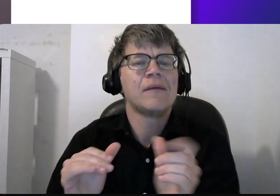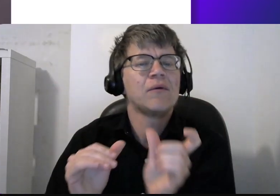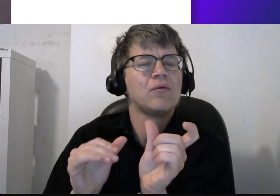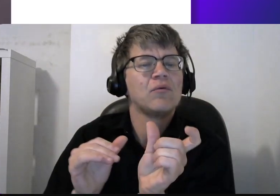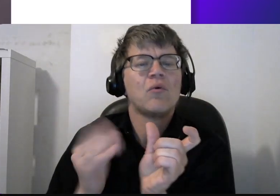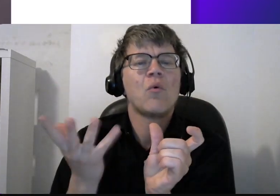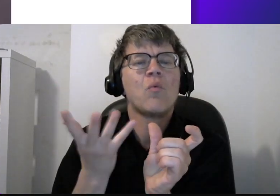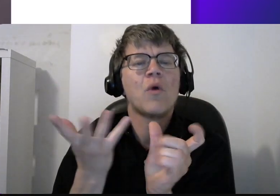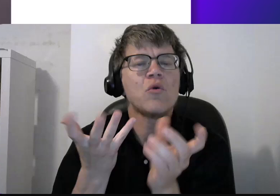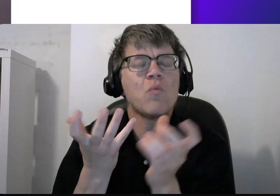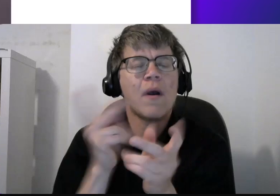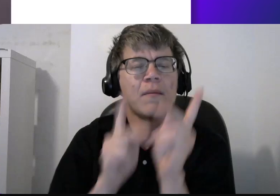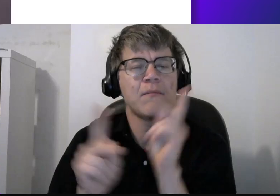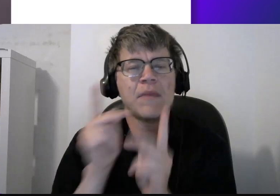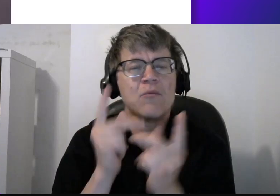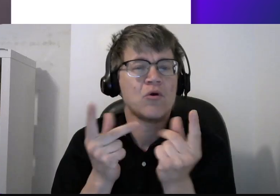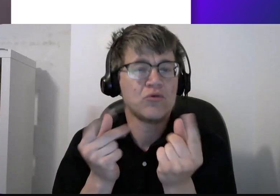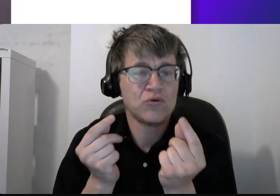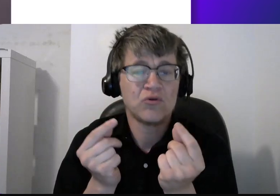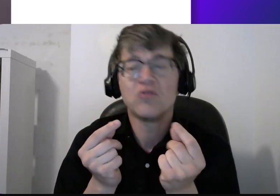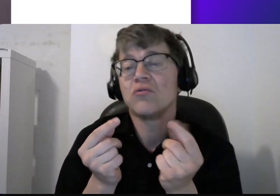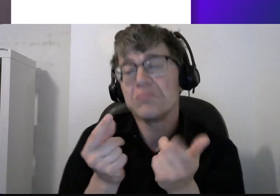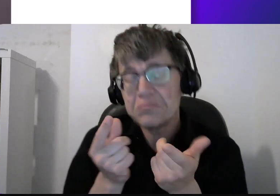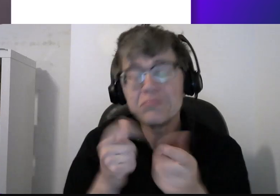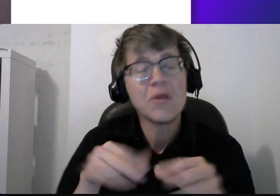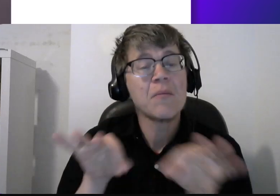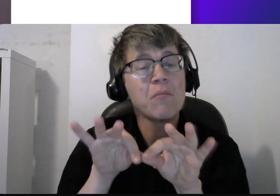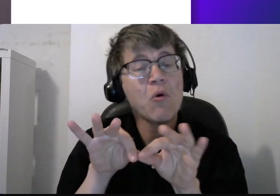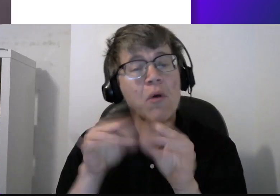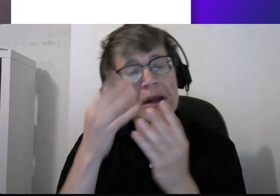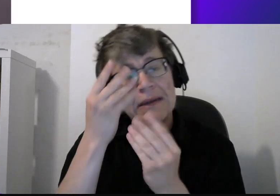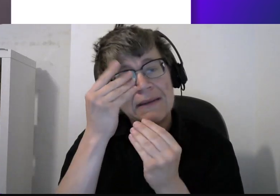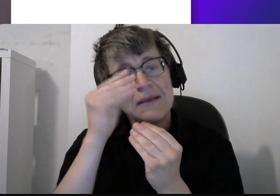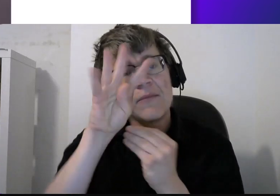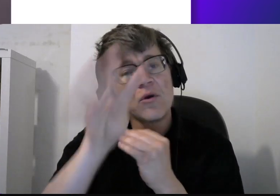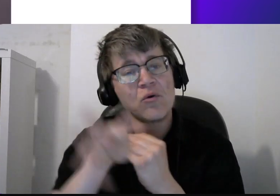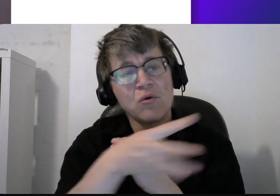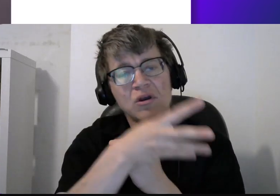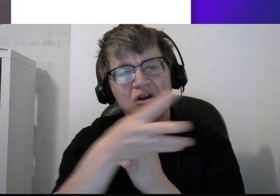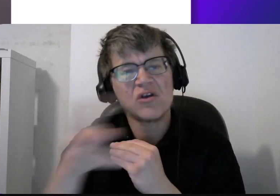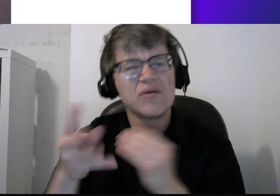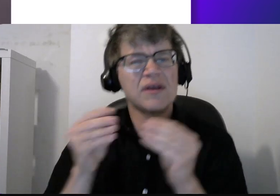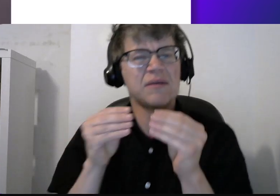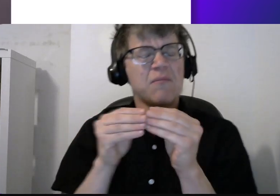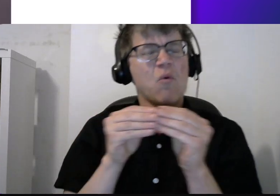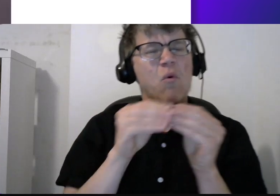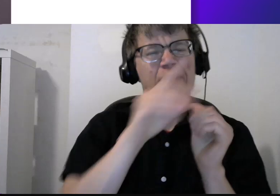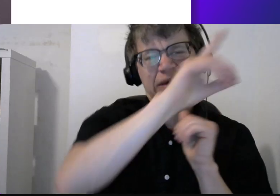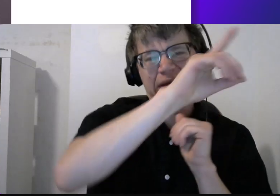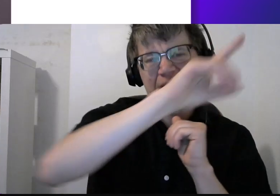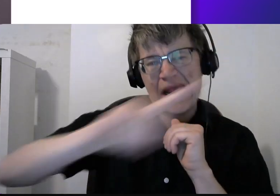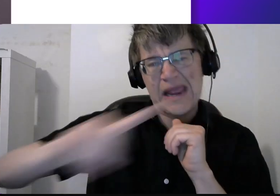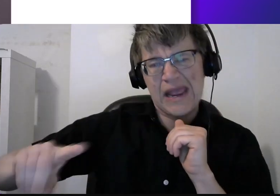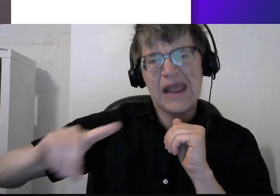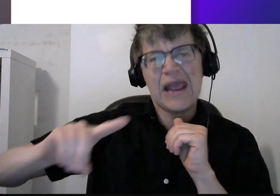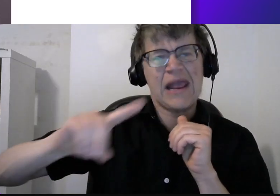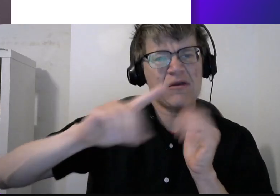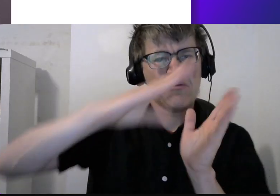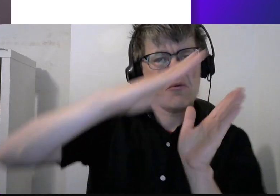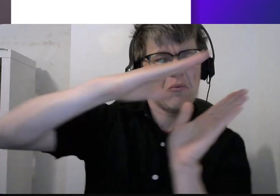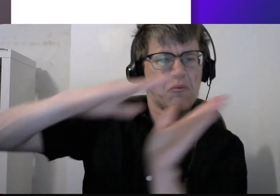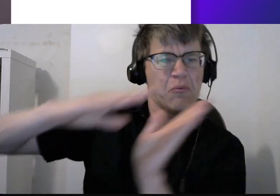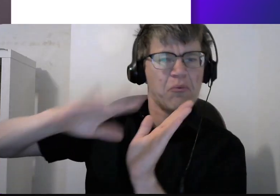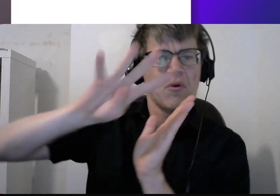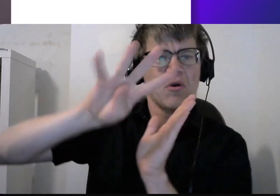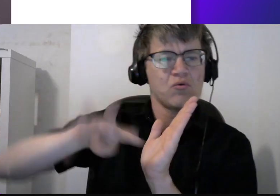are diagonal as opposed to using more of a modular grid or some other system. You can use whatever you would like, but you should